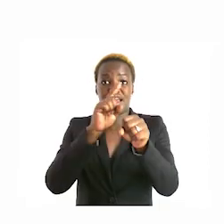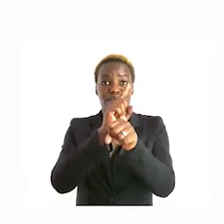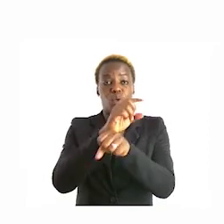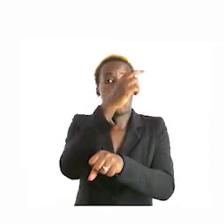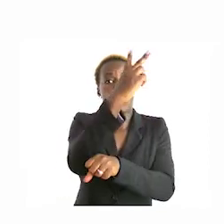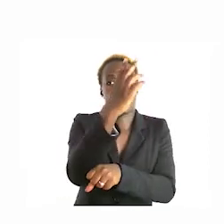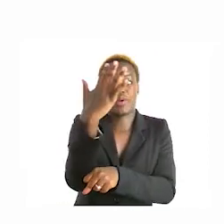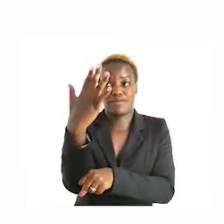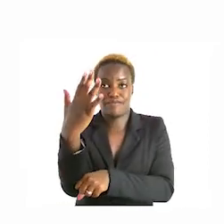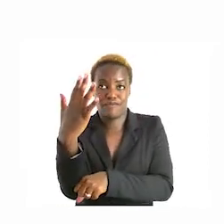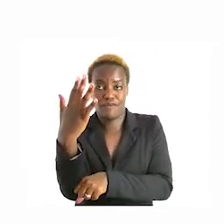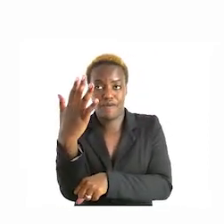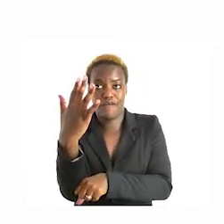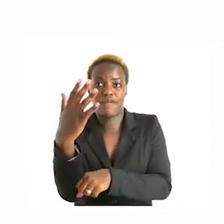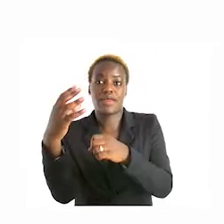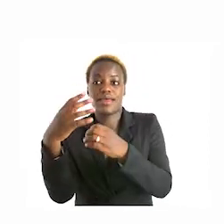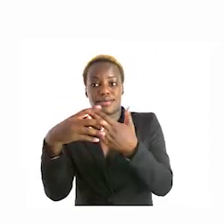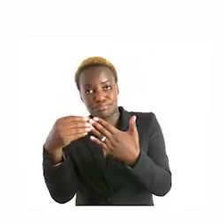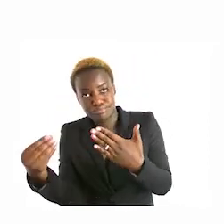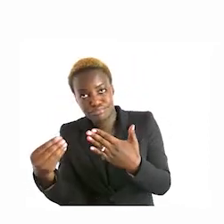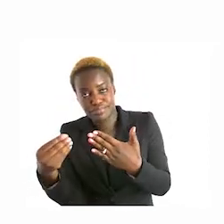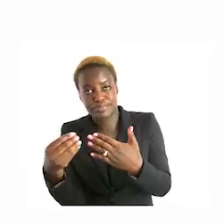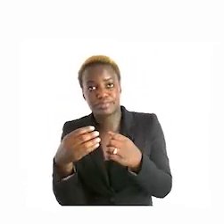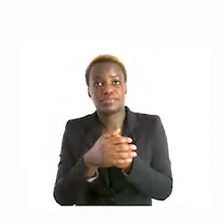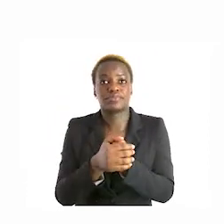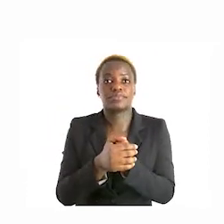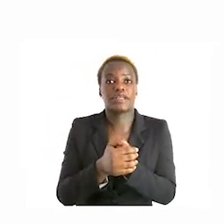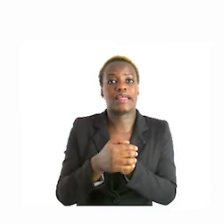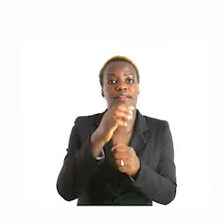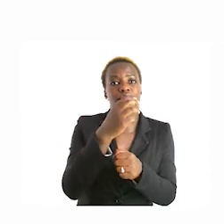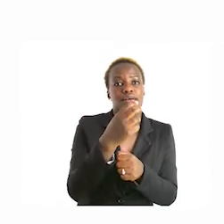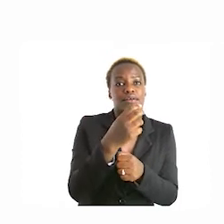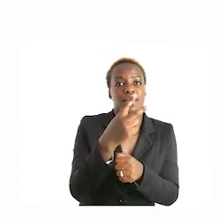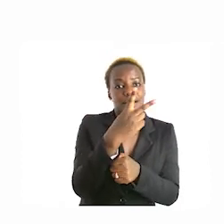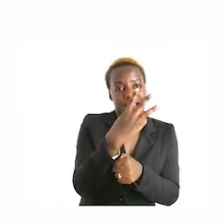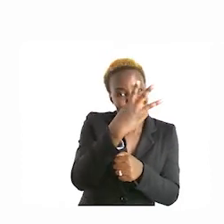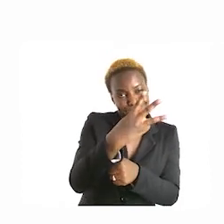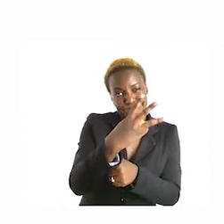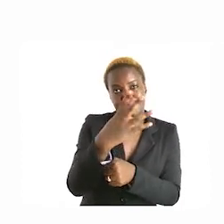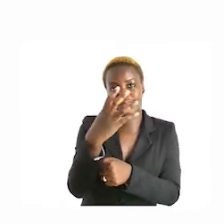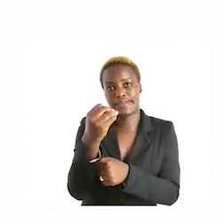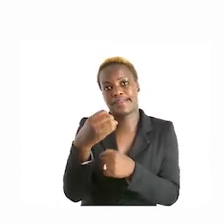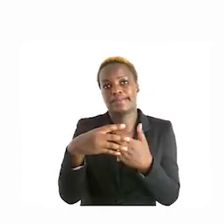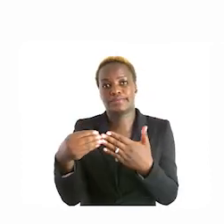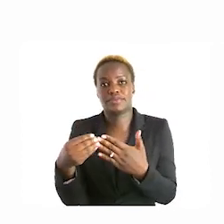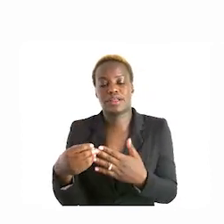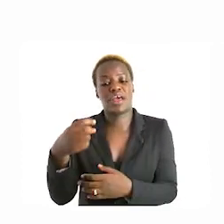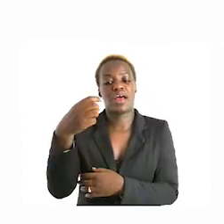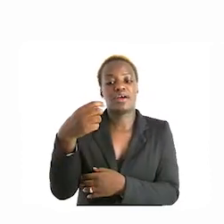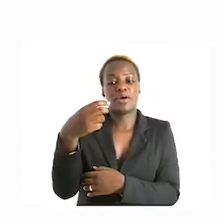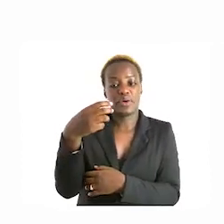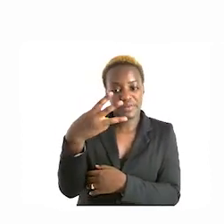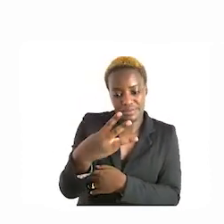dollar, and the second one will be a 30 Namibian dollar. And so the rest, 1, 2, 3, 4, you